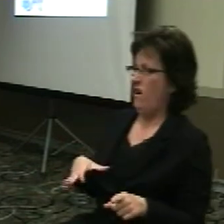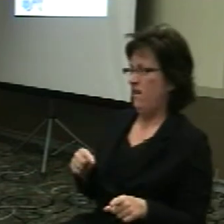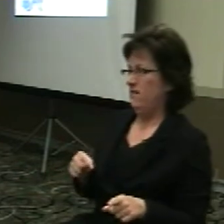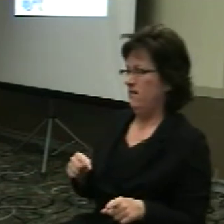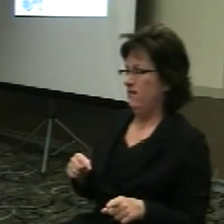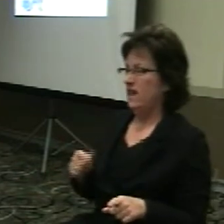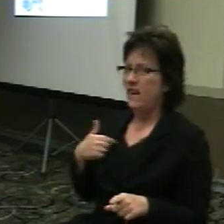how do we want to push this?